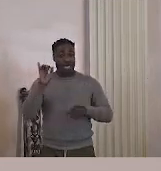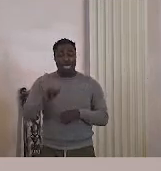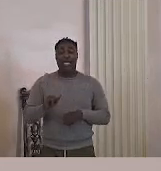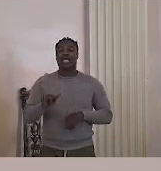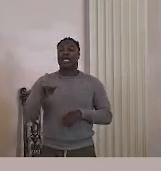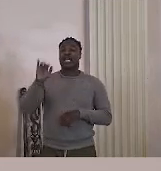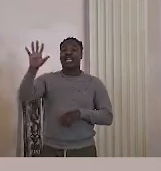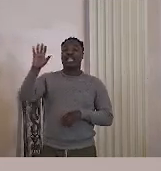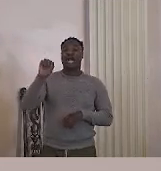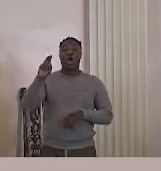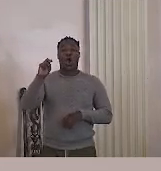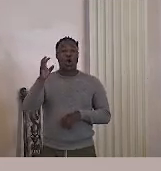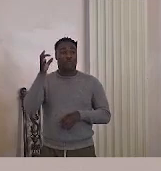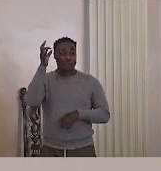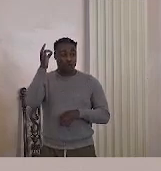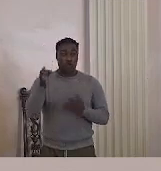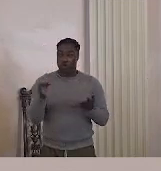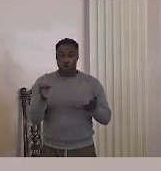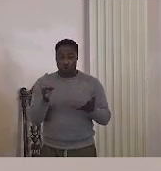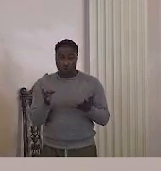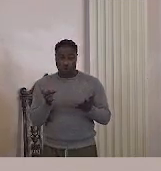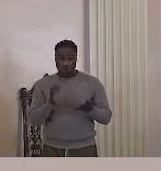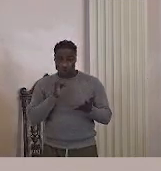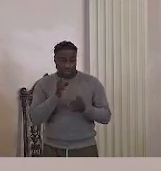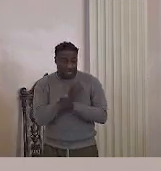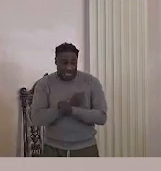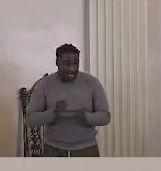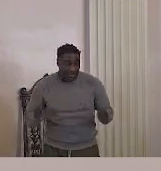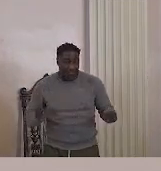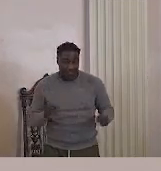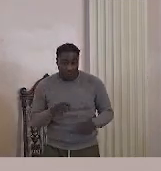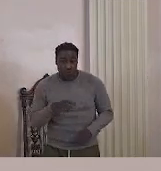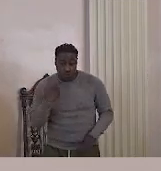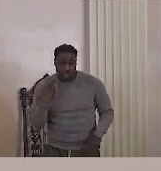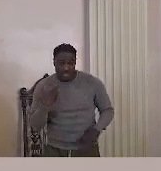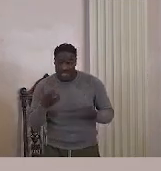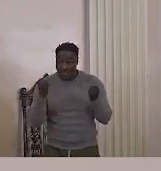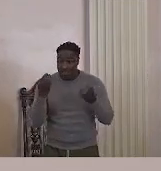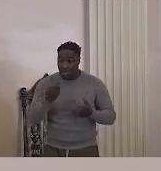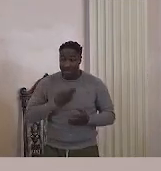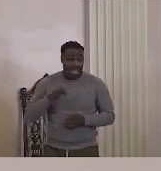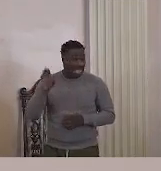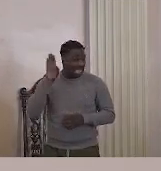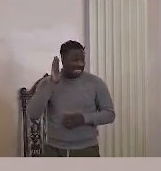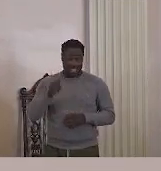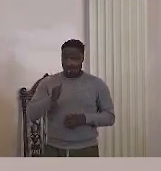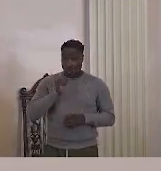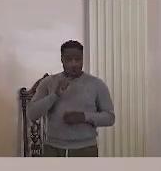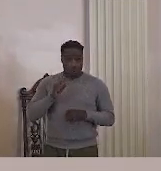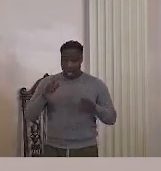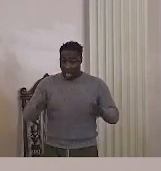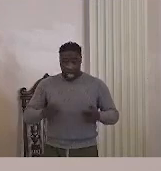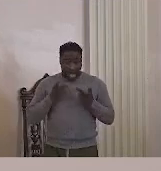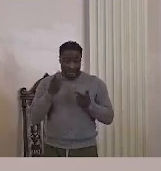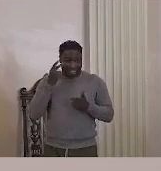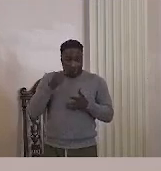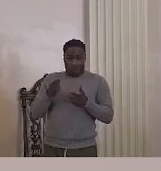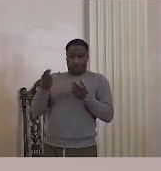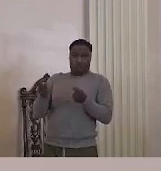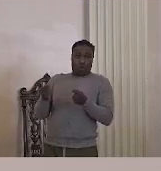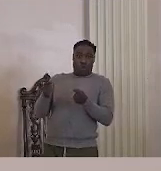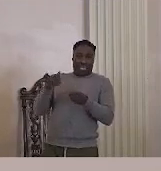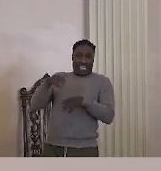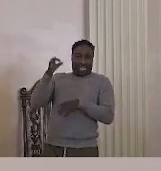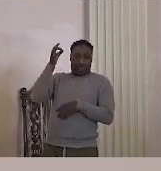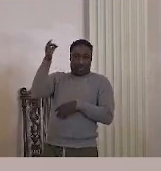own future is at risk, and that many of us listening will not be alive to see it.